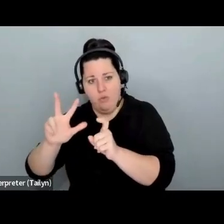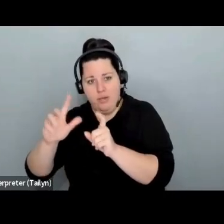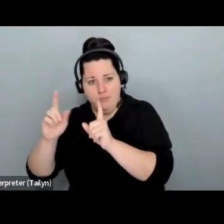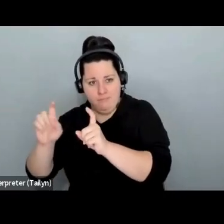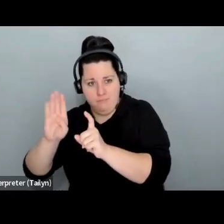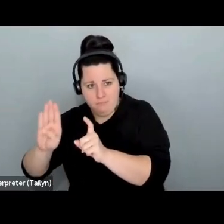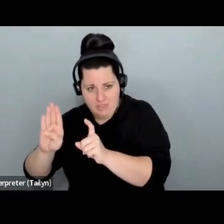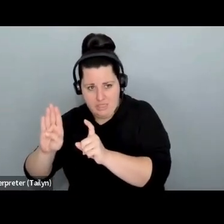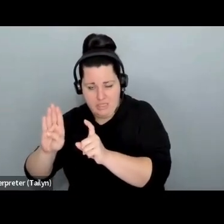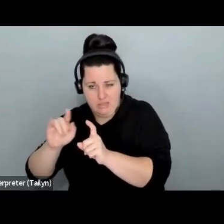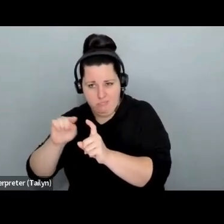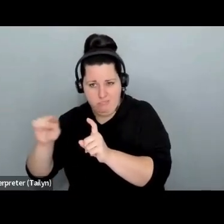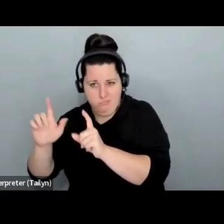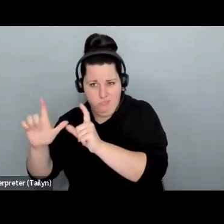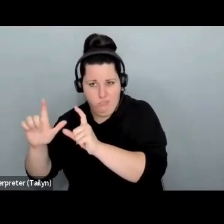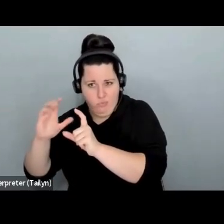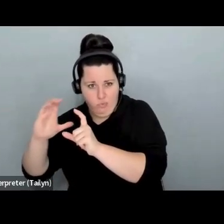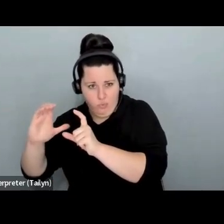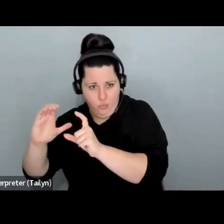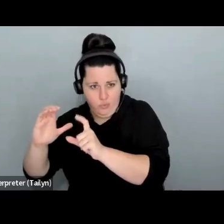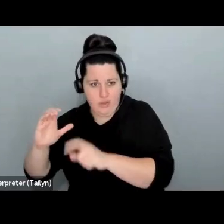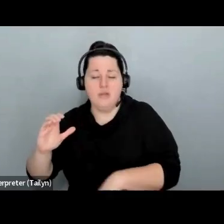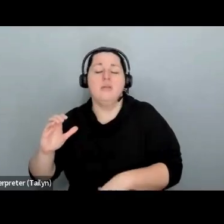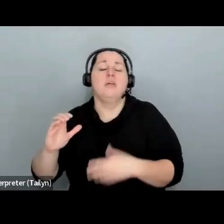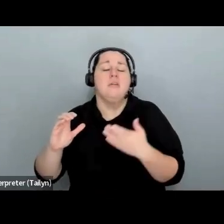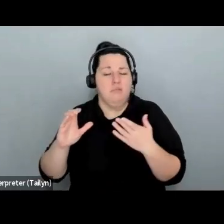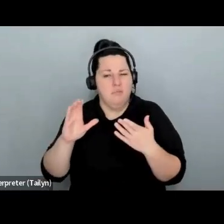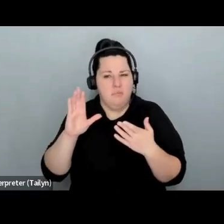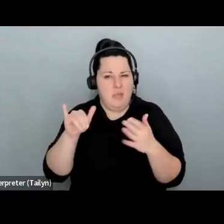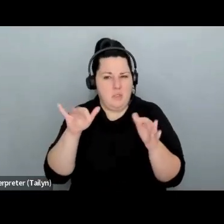6A-6.03013 parentheses 3B through C.